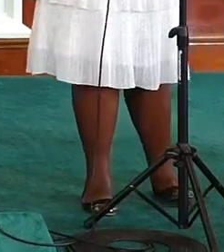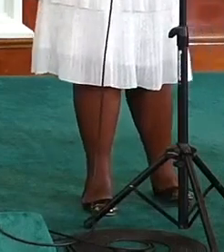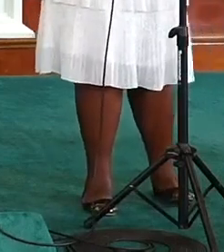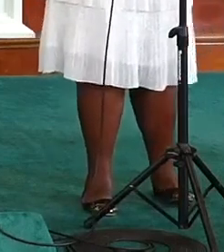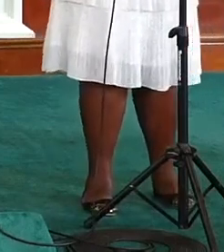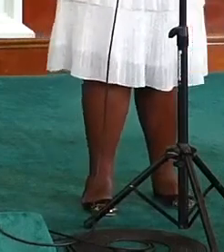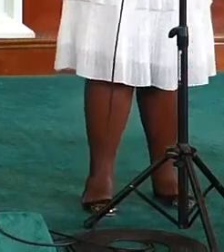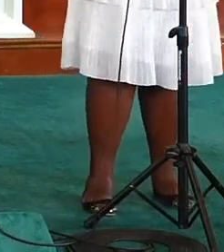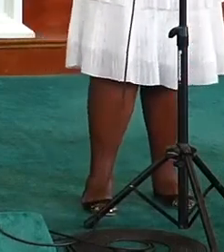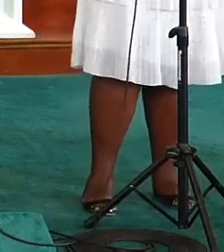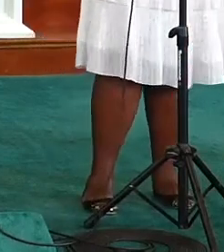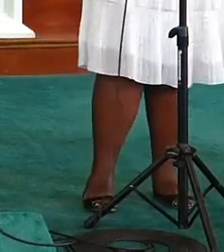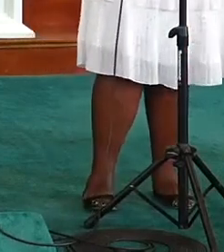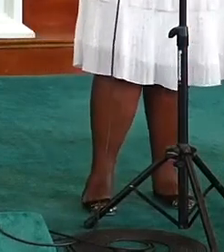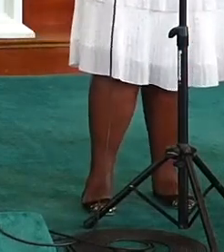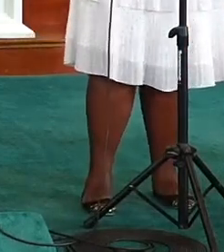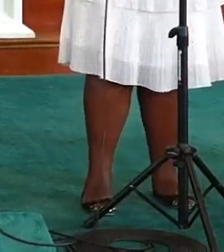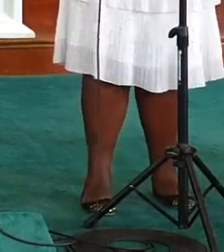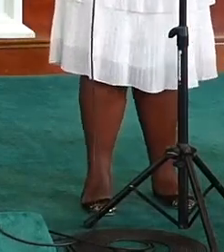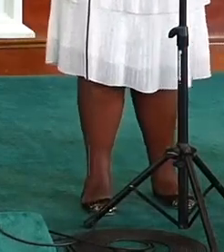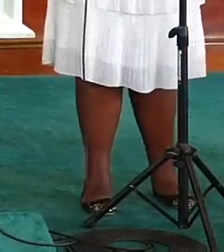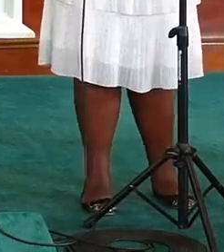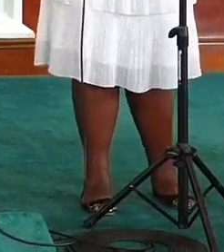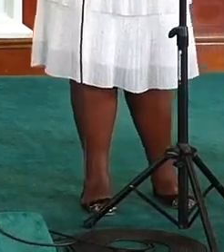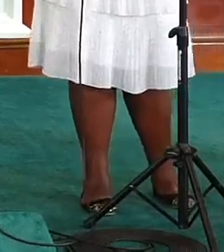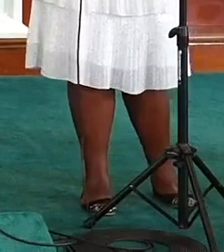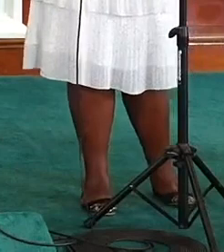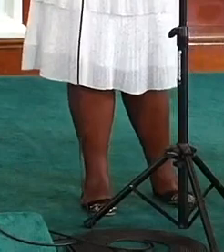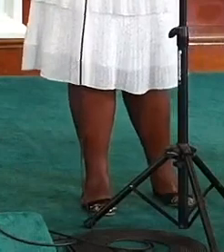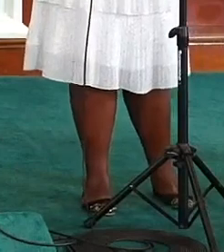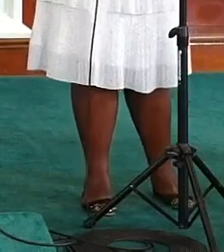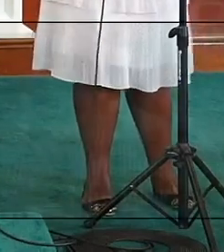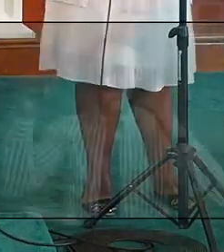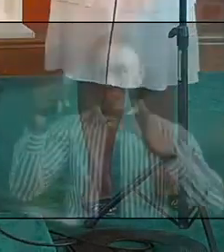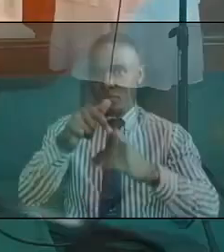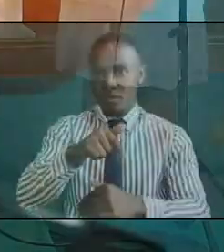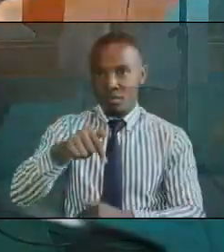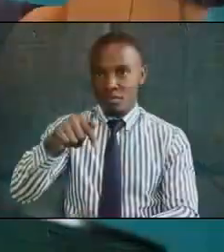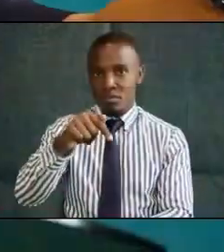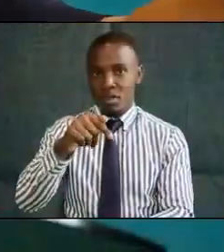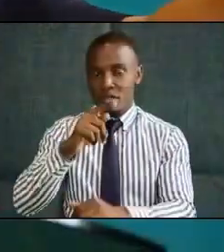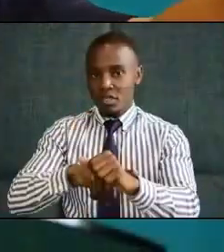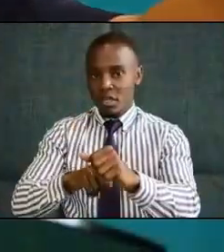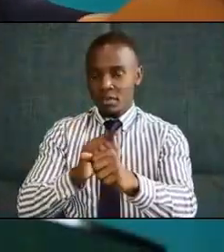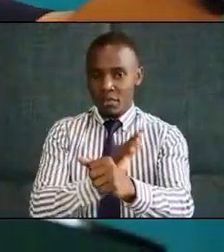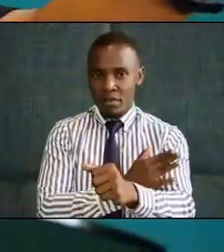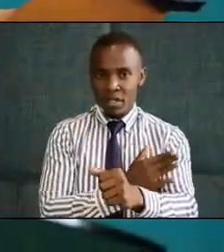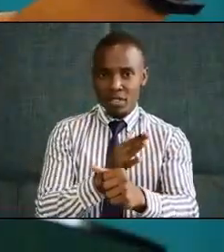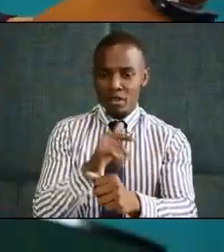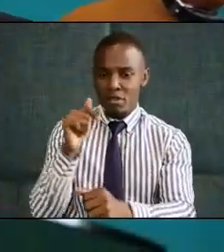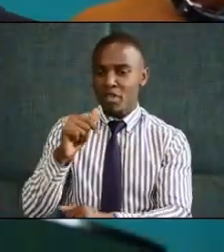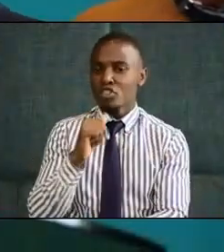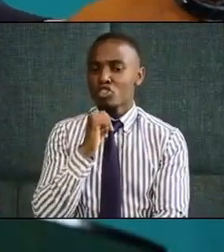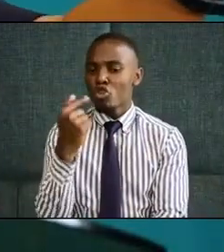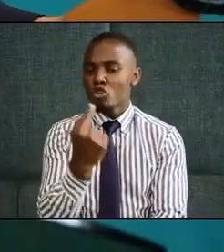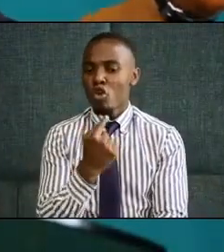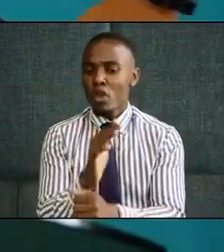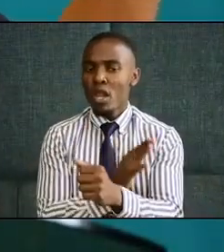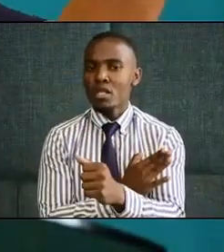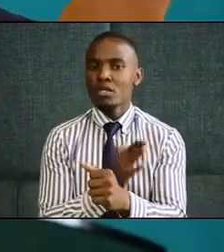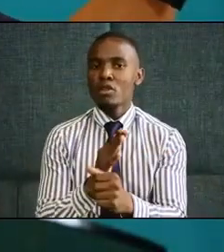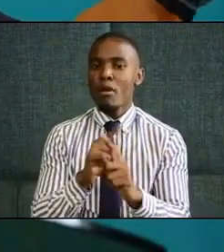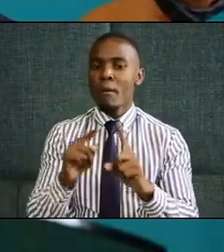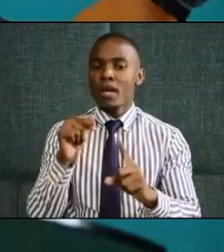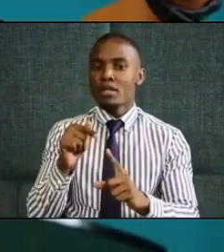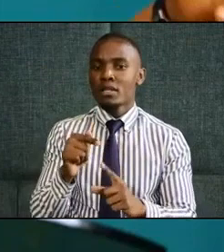Gethsemane. You keep singing that song. Father in heaven, as the congregation sing this refrain, it's not just a song,